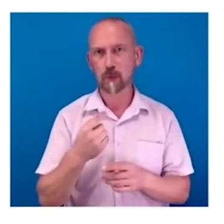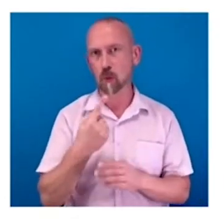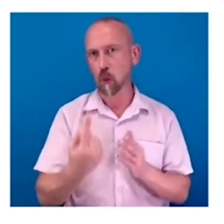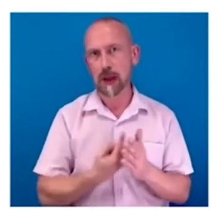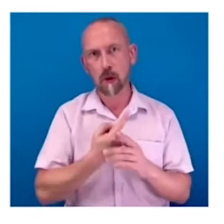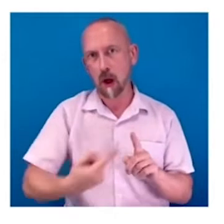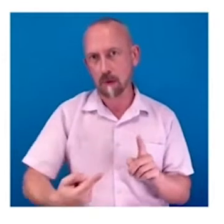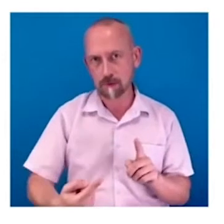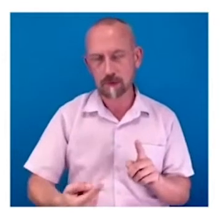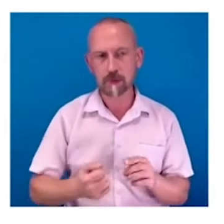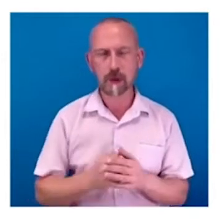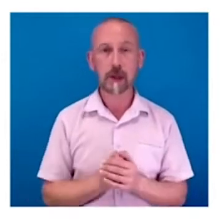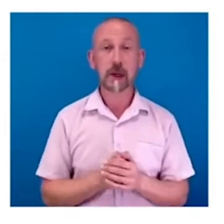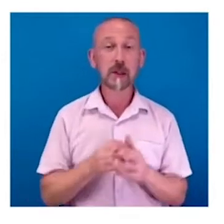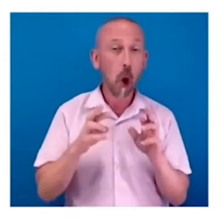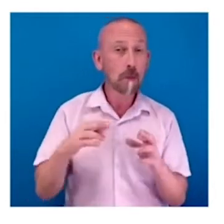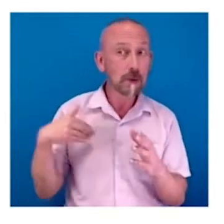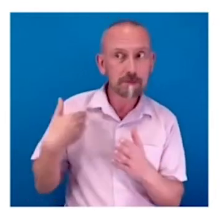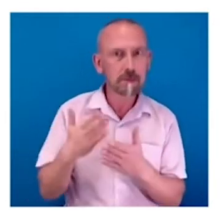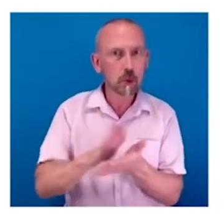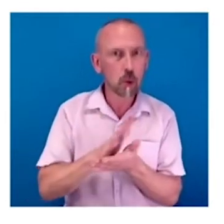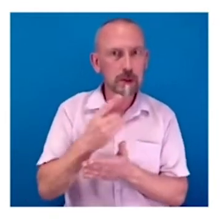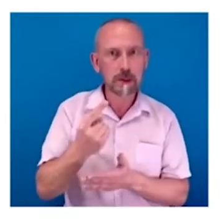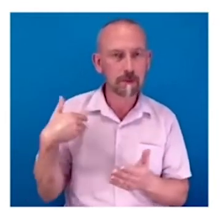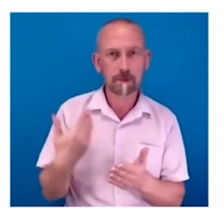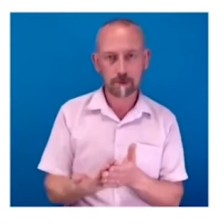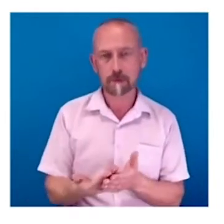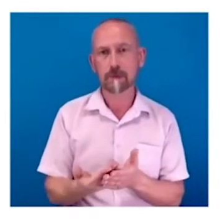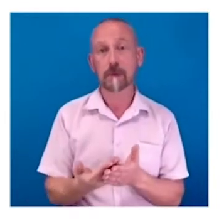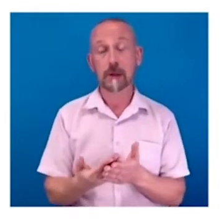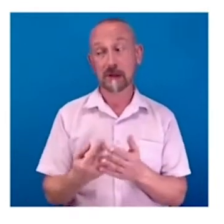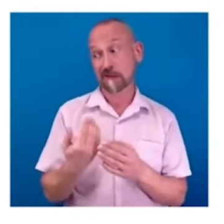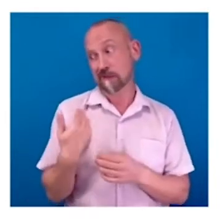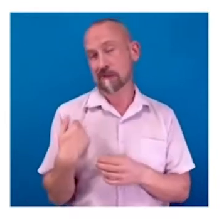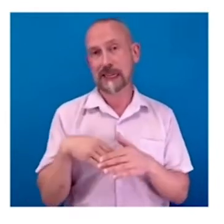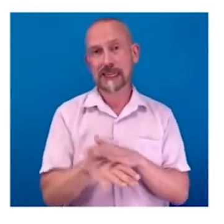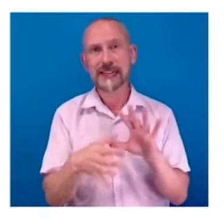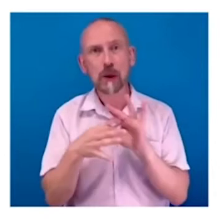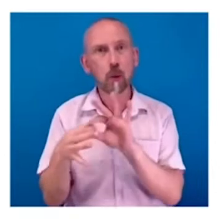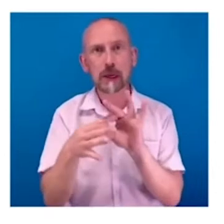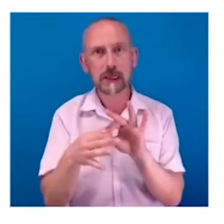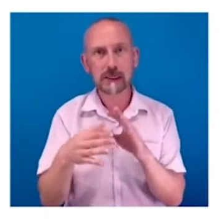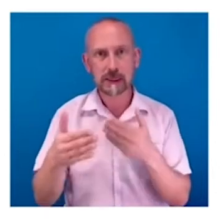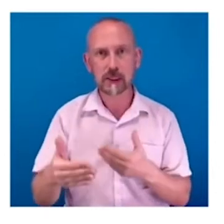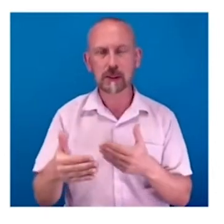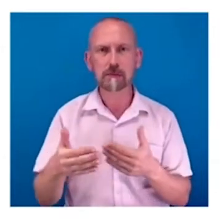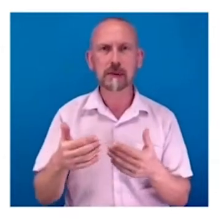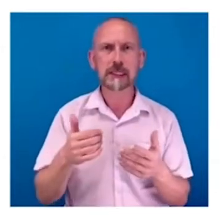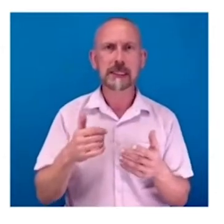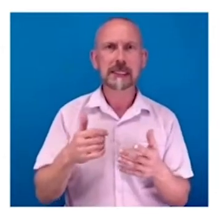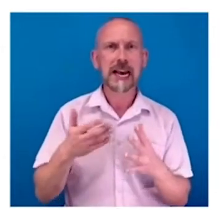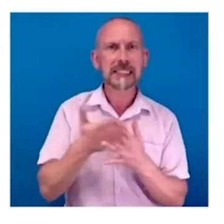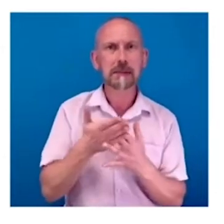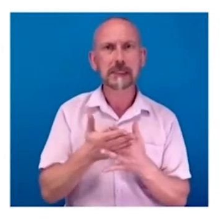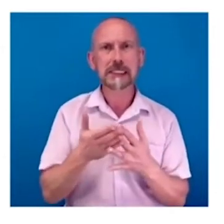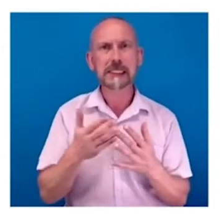a good day. I've just been in the networking session about accessibility champions networks, which was fantastic.